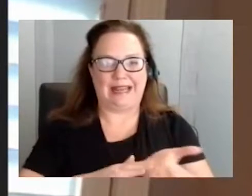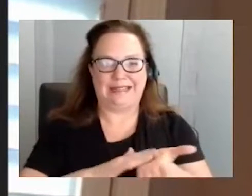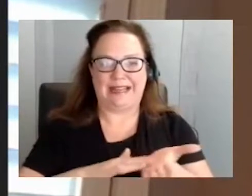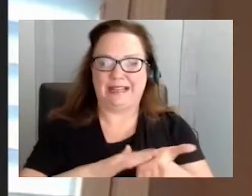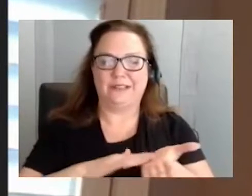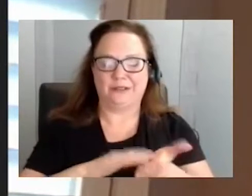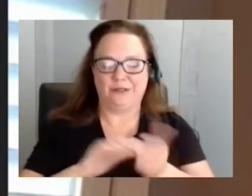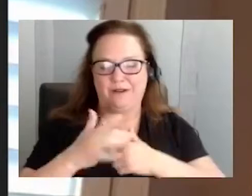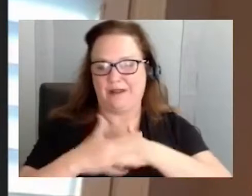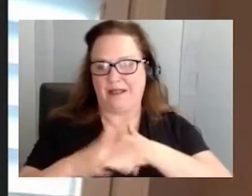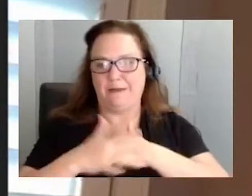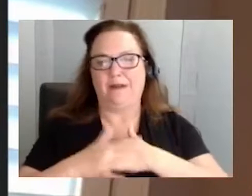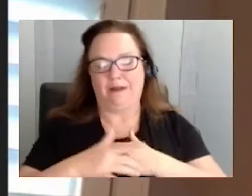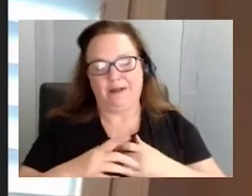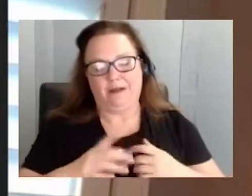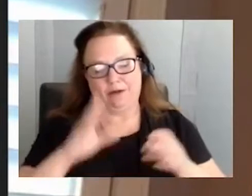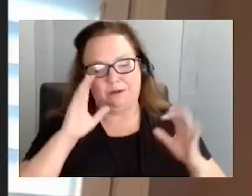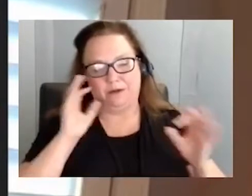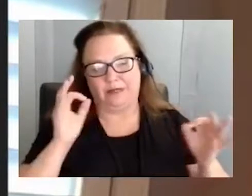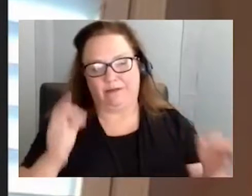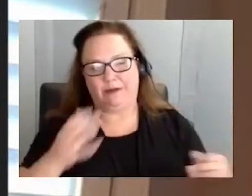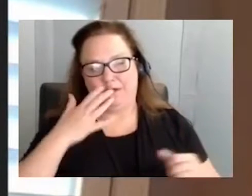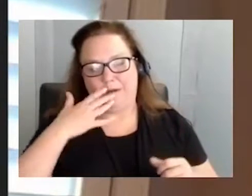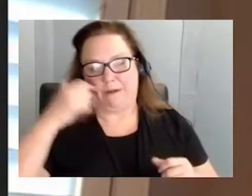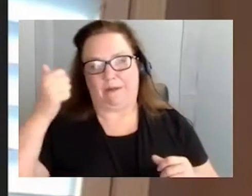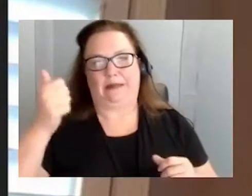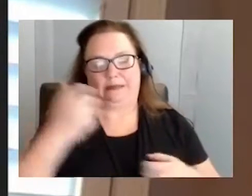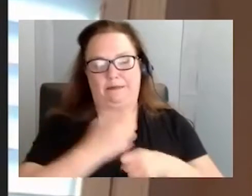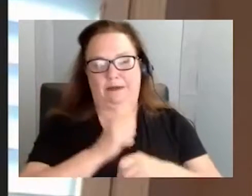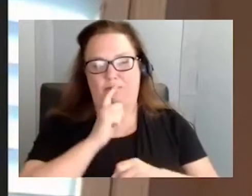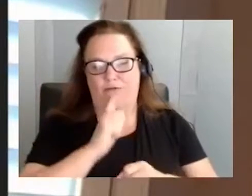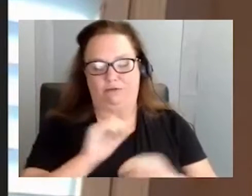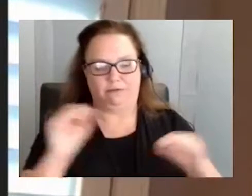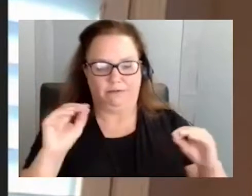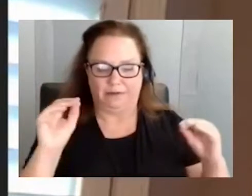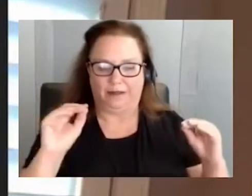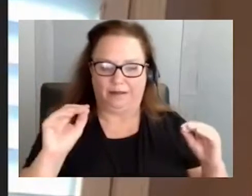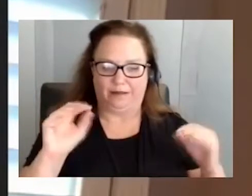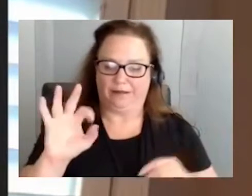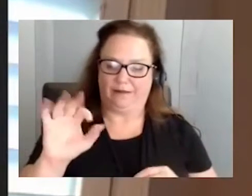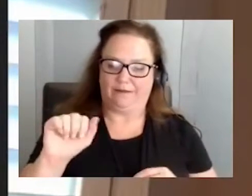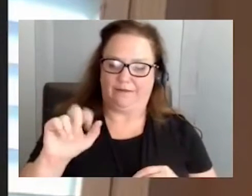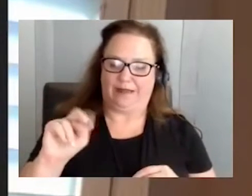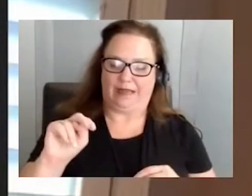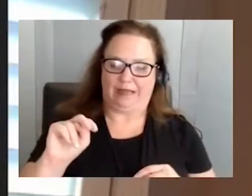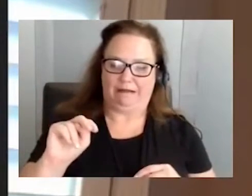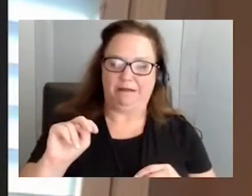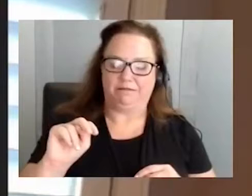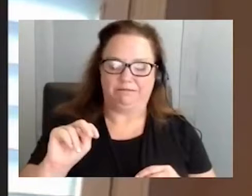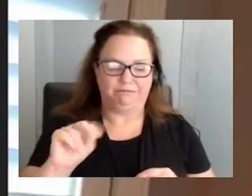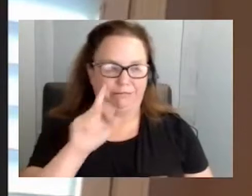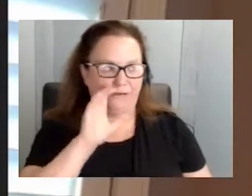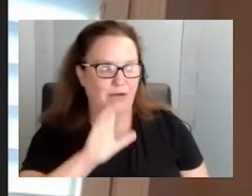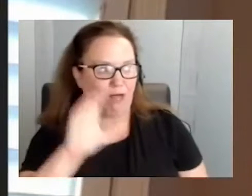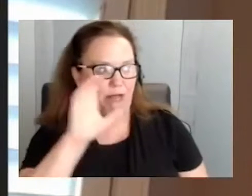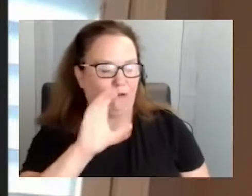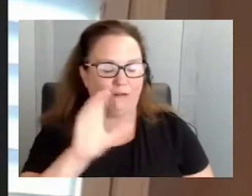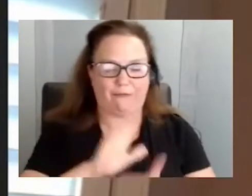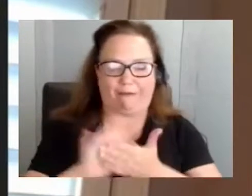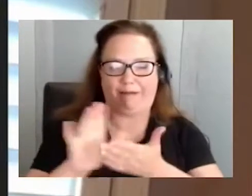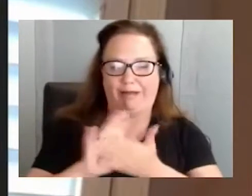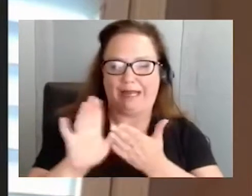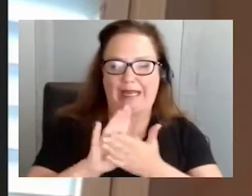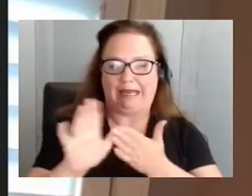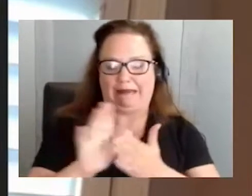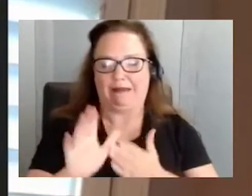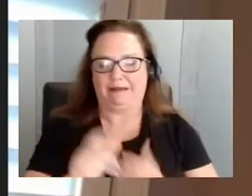place. We're definitely doing our best to make sure that there's nothing the fan needs to look very far for to be able to get the place clean and